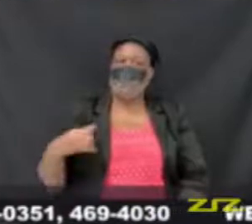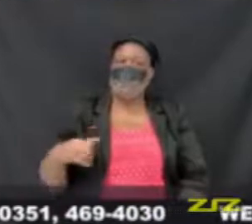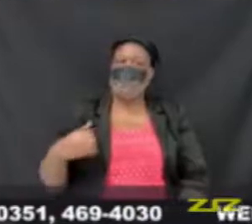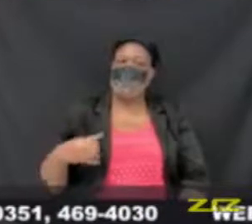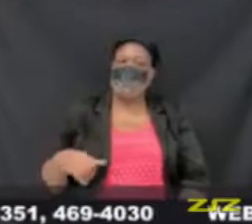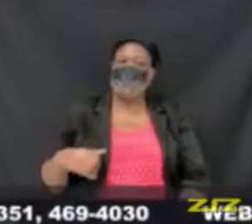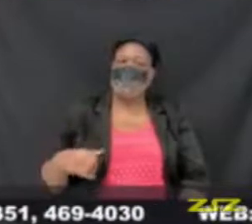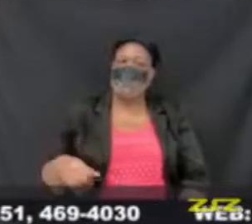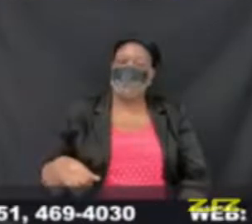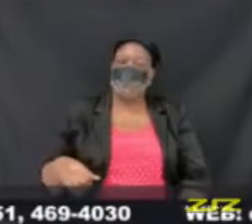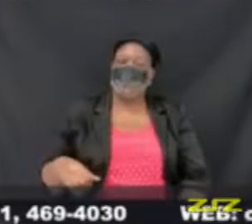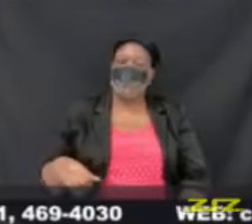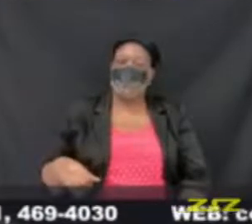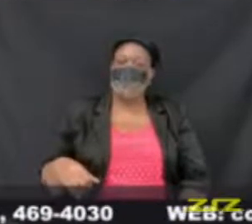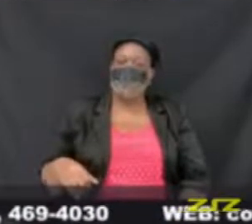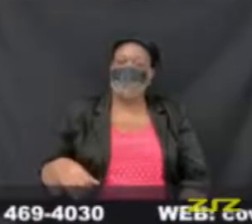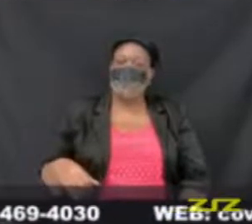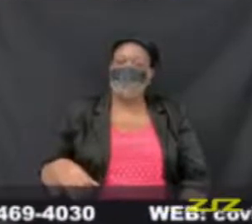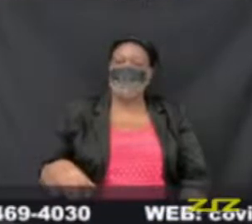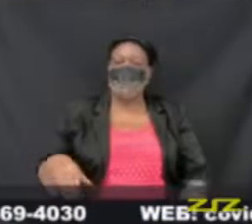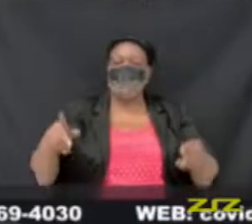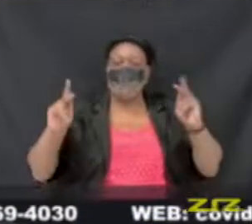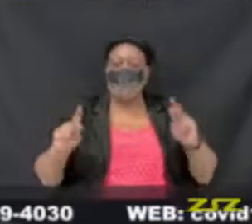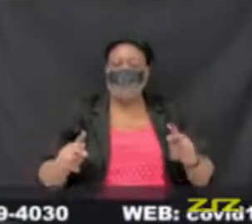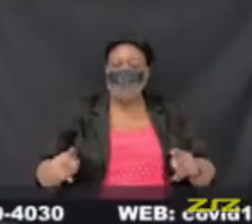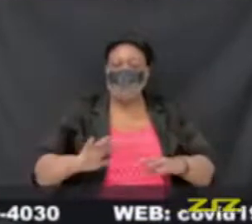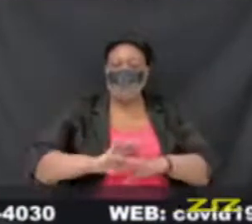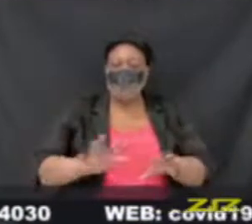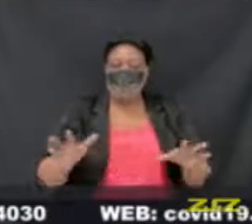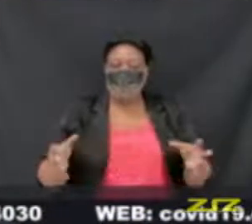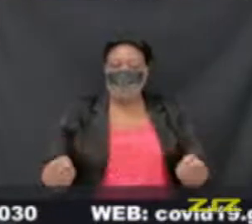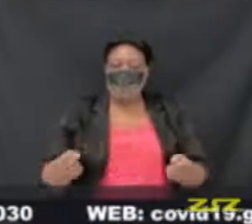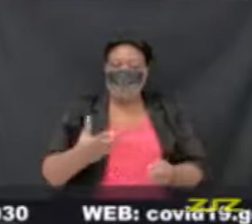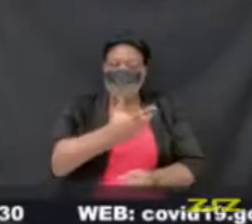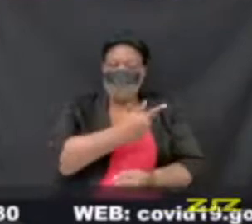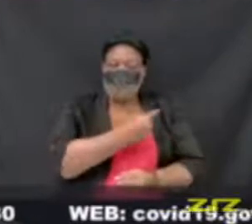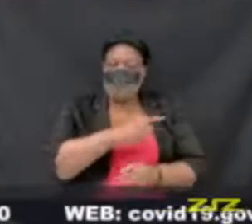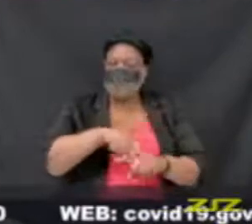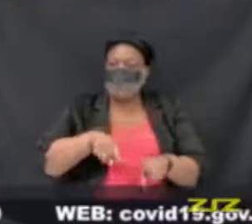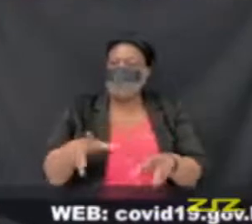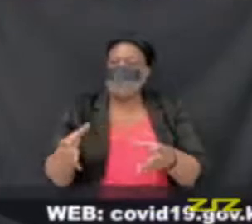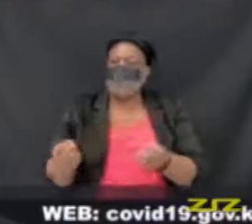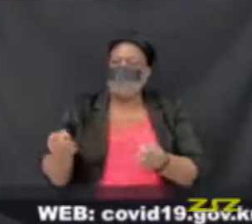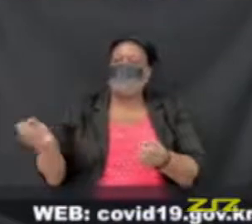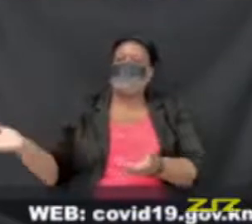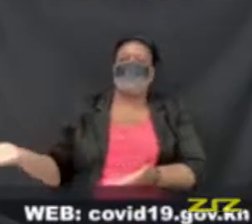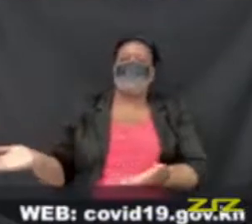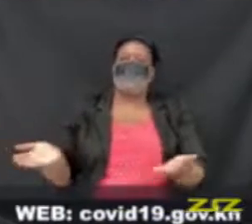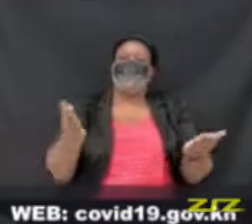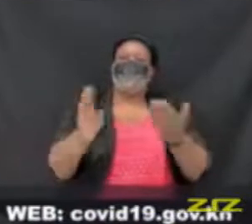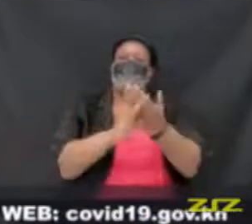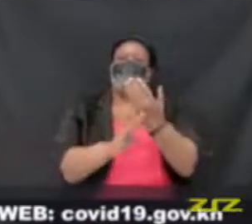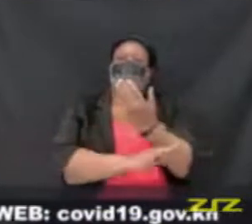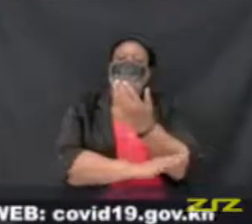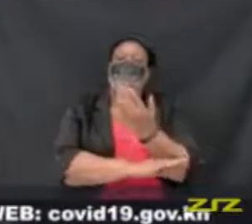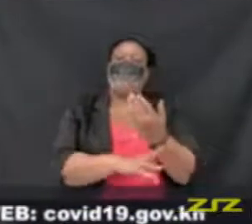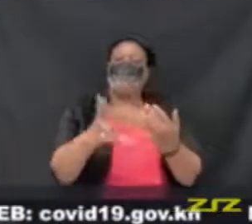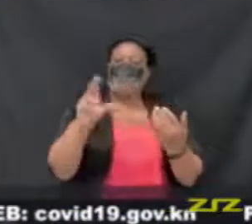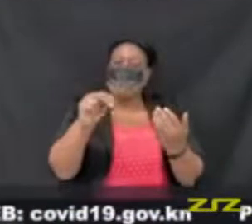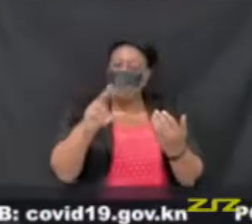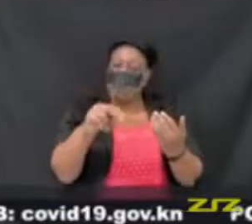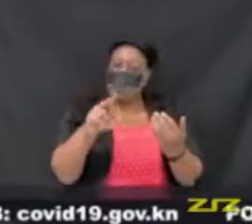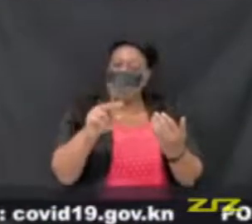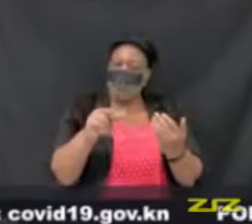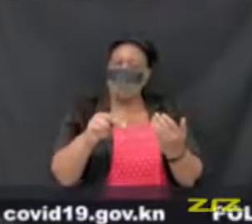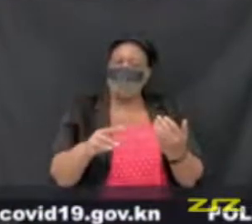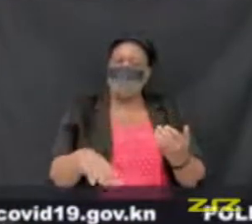services, and not having our red caps operating in the arrival side is very critical, and